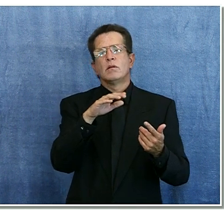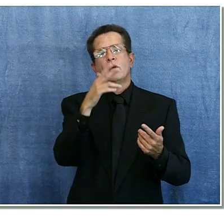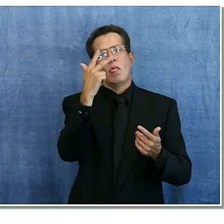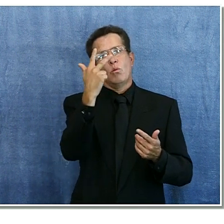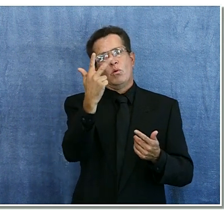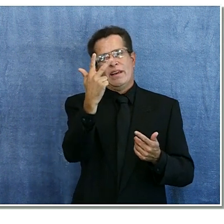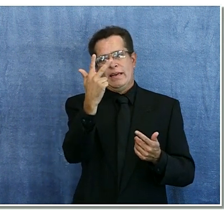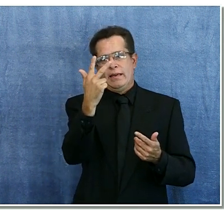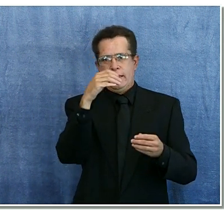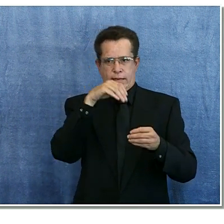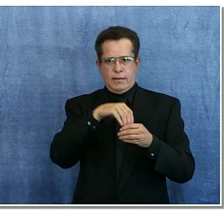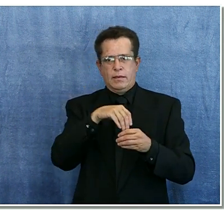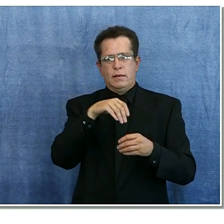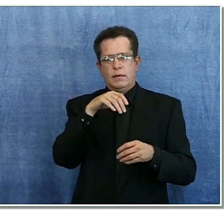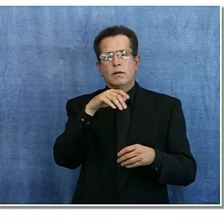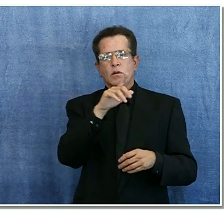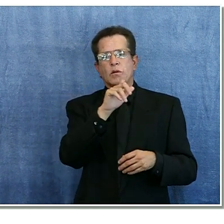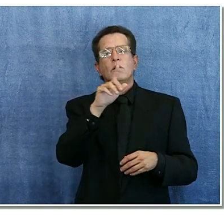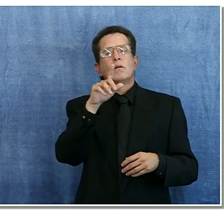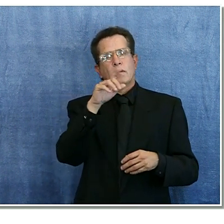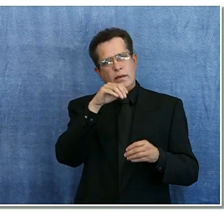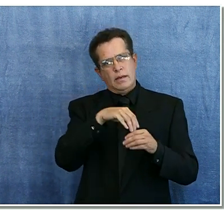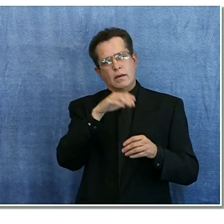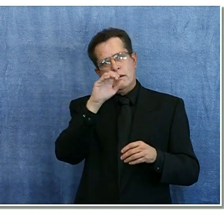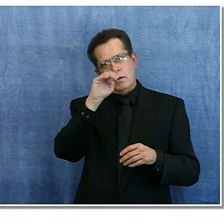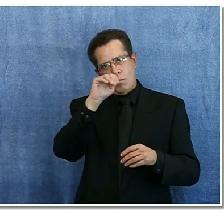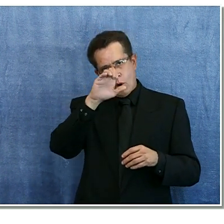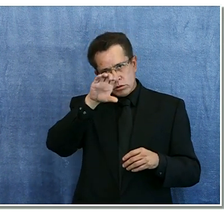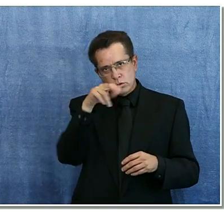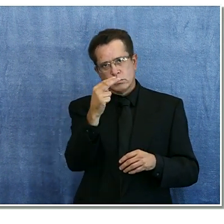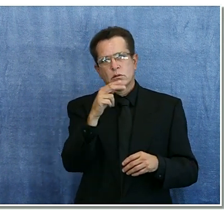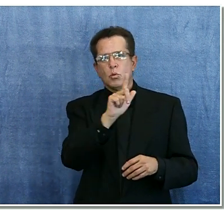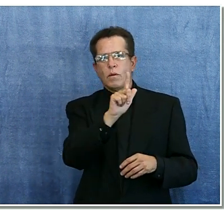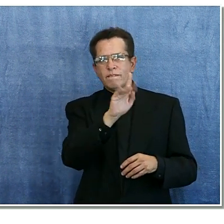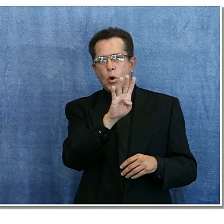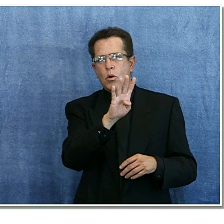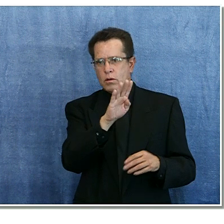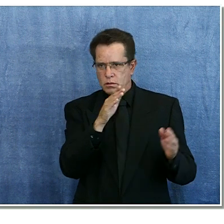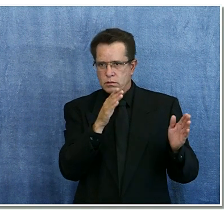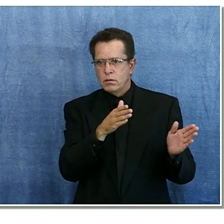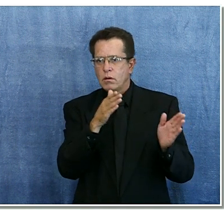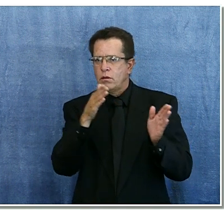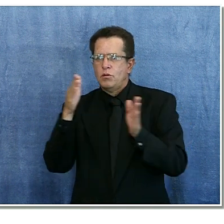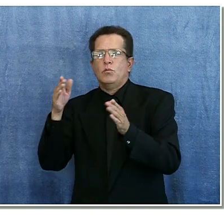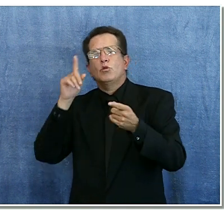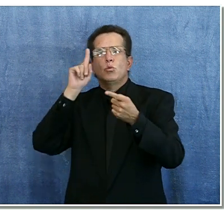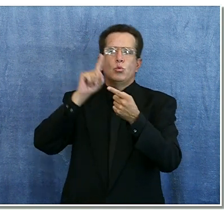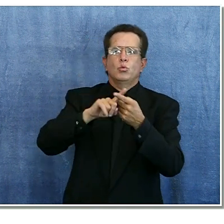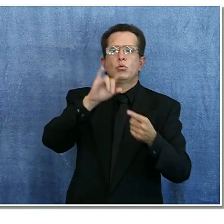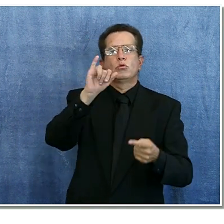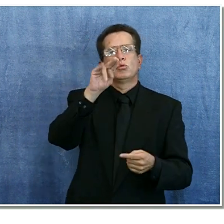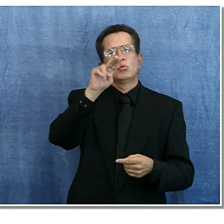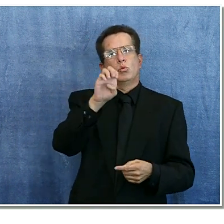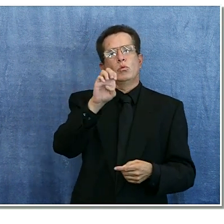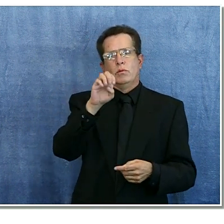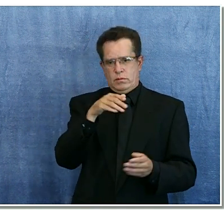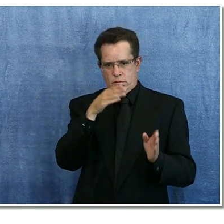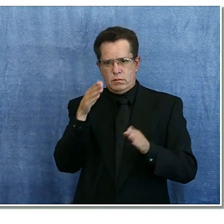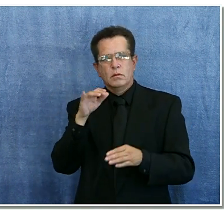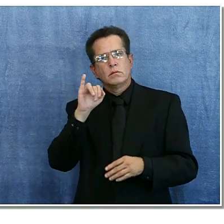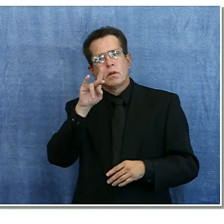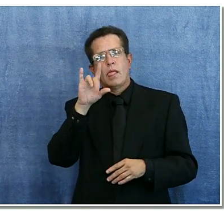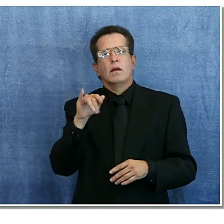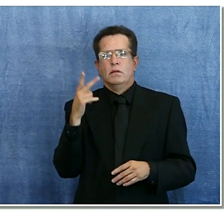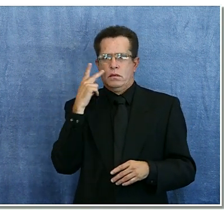3 outbreaks representing 24 cases rather in March, all the way to June and July when we started to